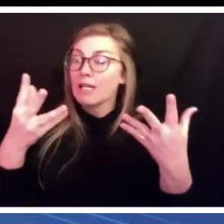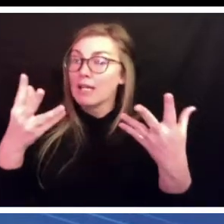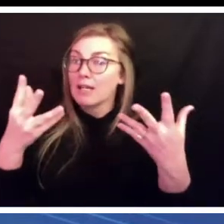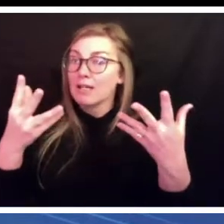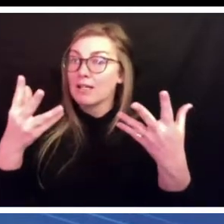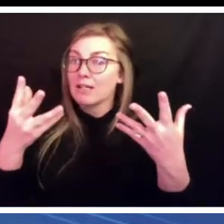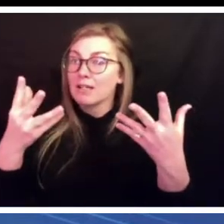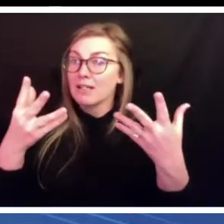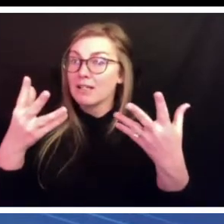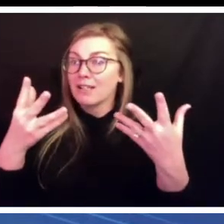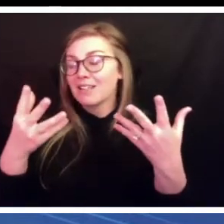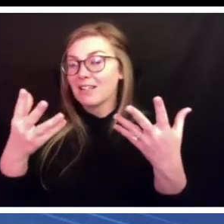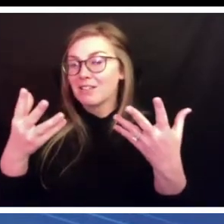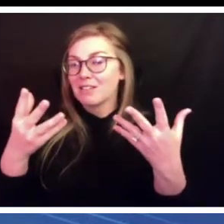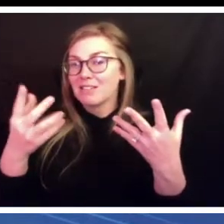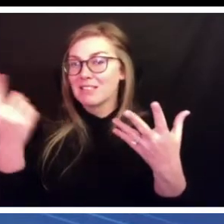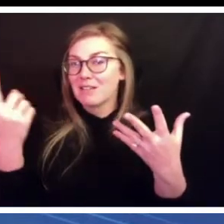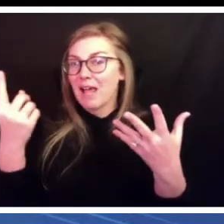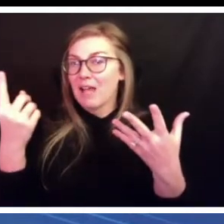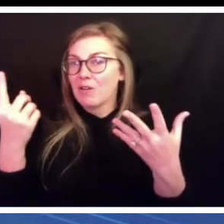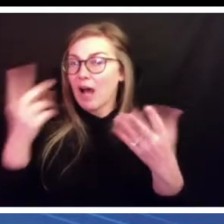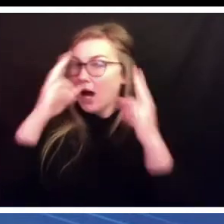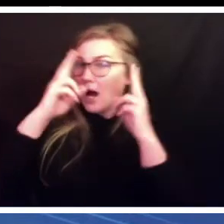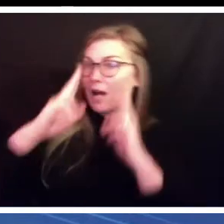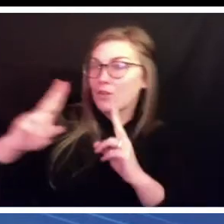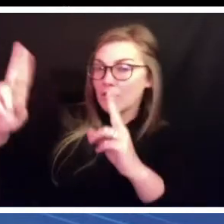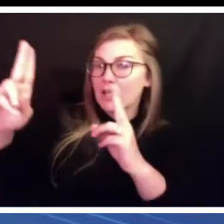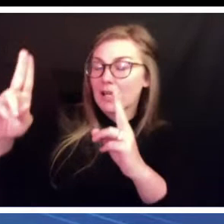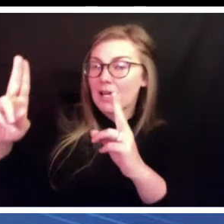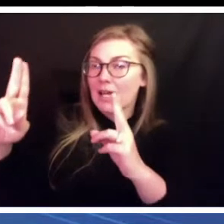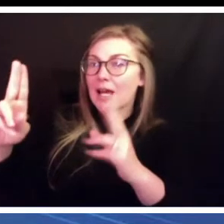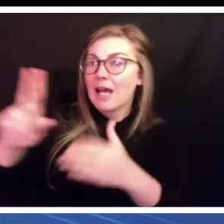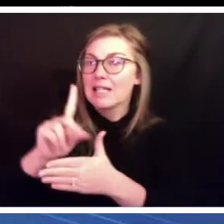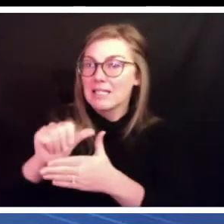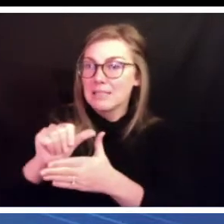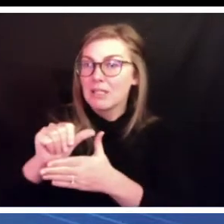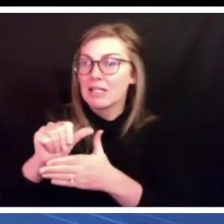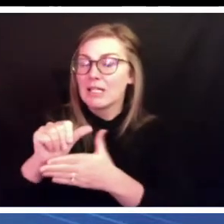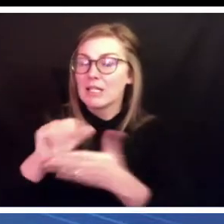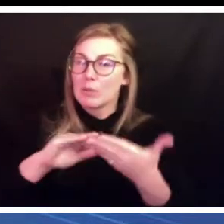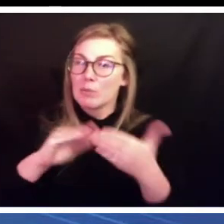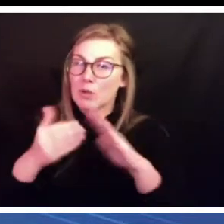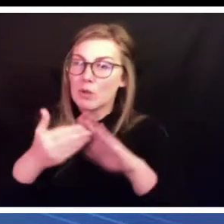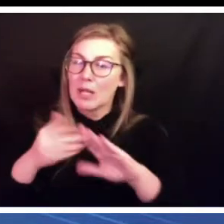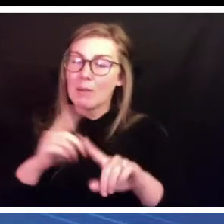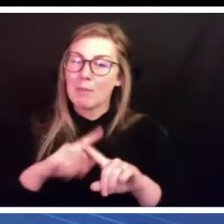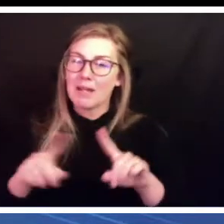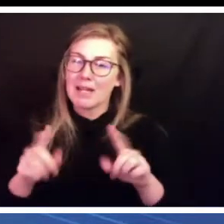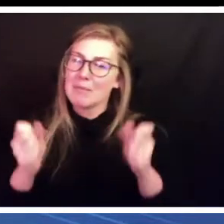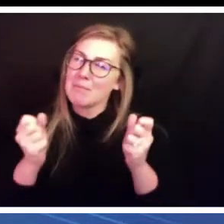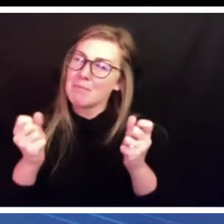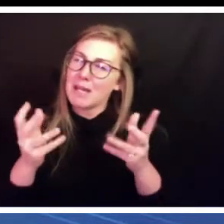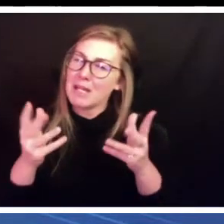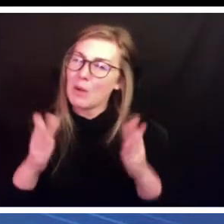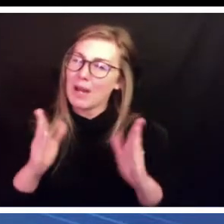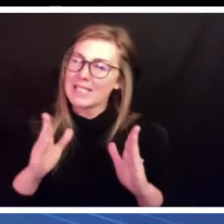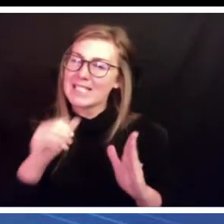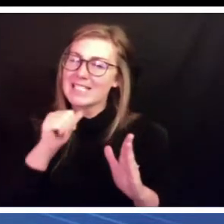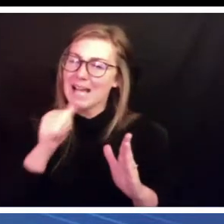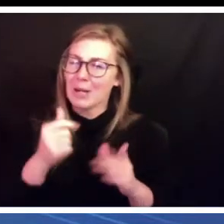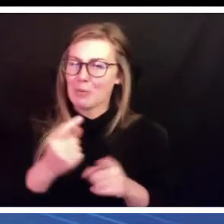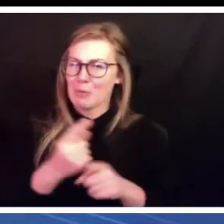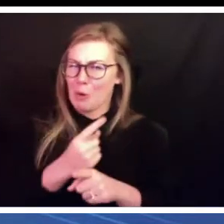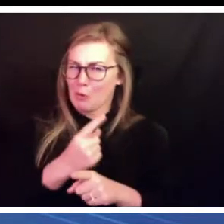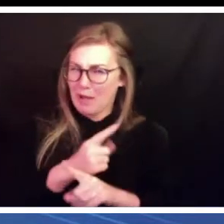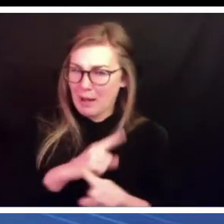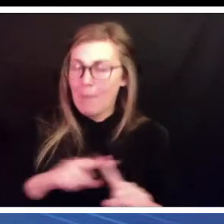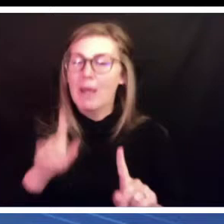time. It really was appropriate in many ways to do that. And many people, this is really important. There's a nuance here. I